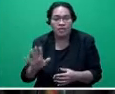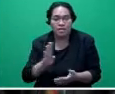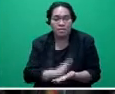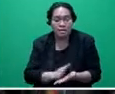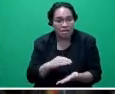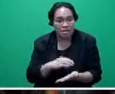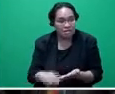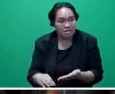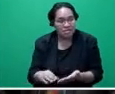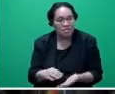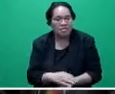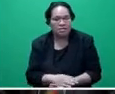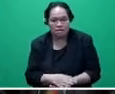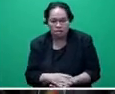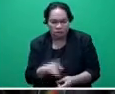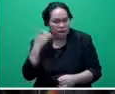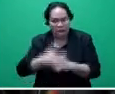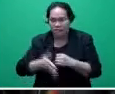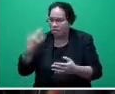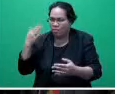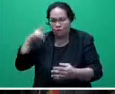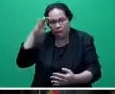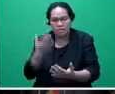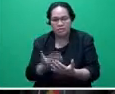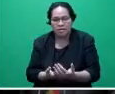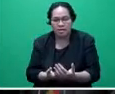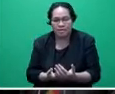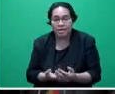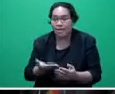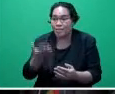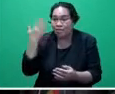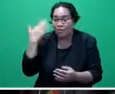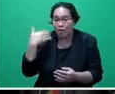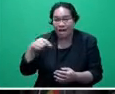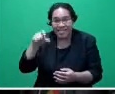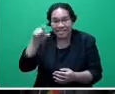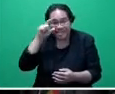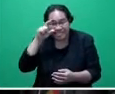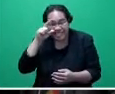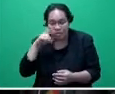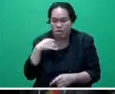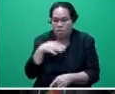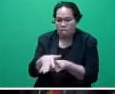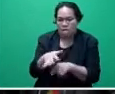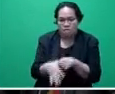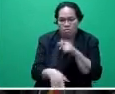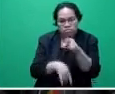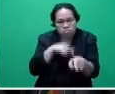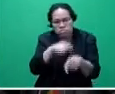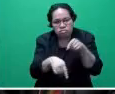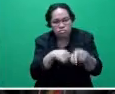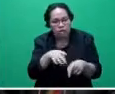debt level never experienced in our Fiji economy. The late Honourable Ngarase was blamed for almost